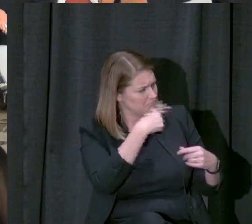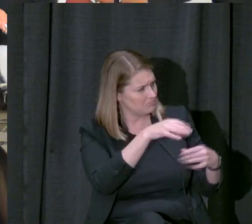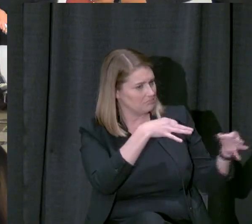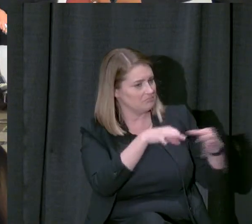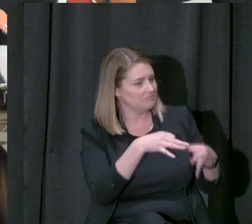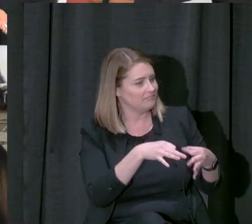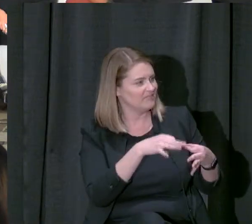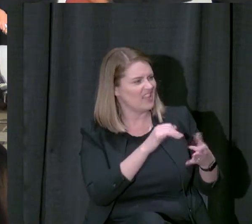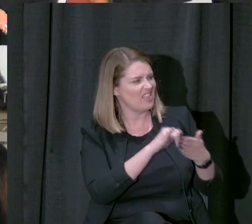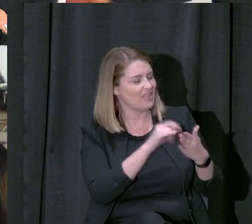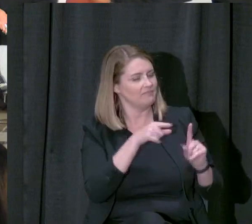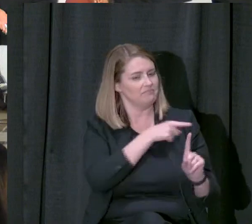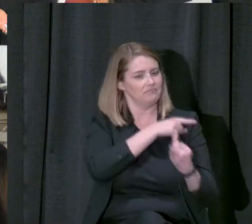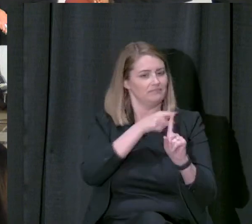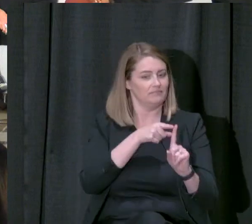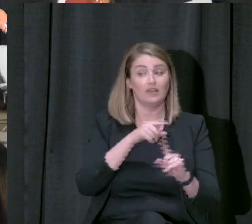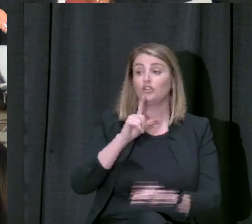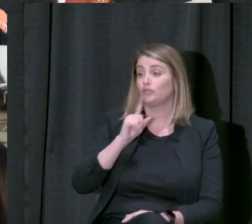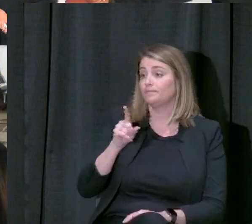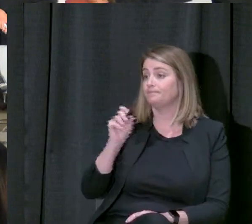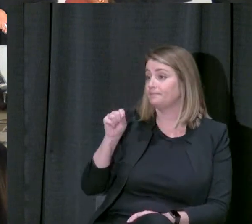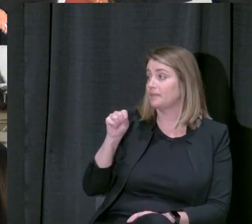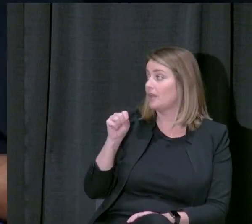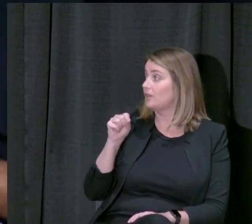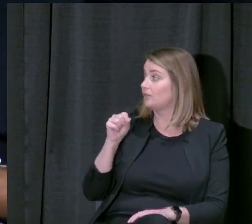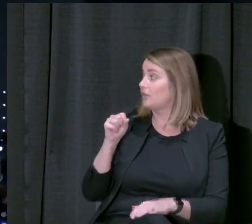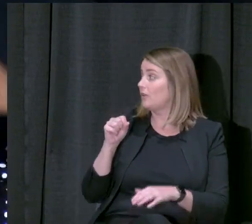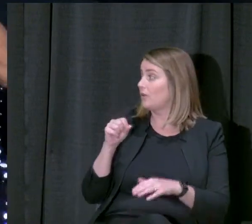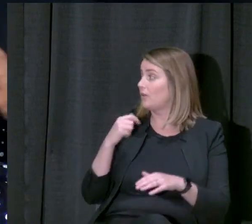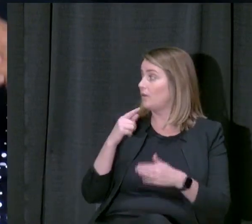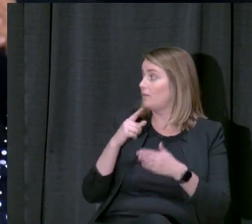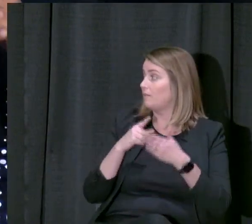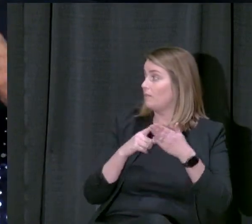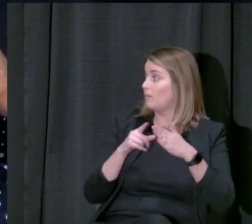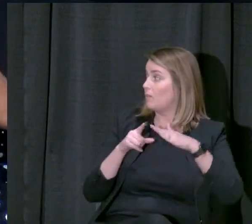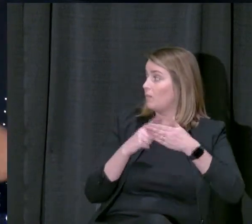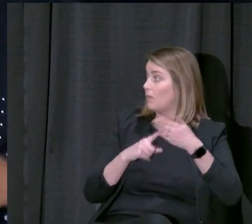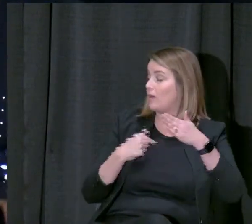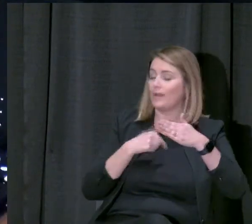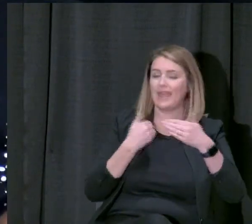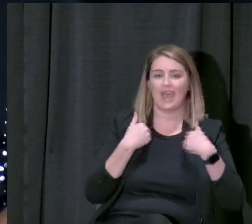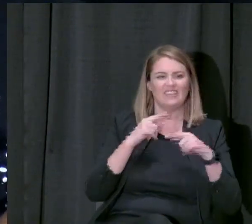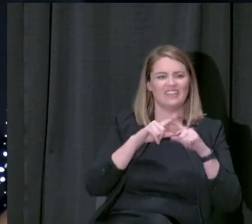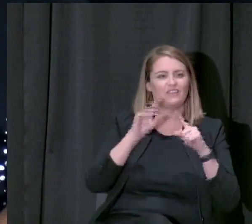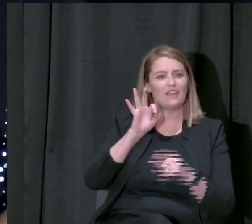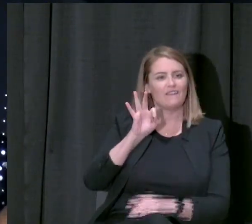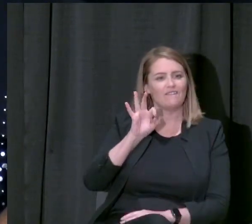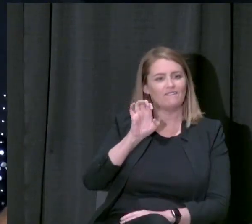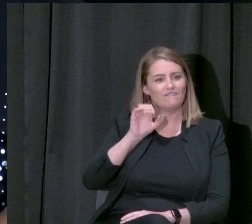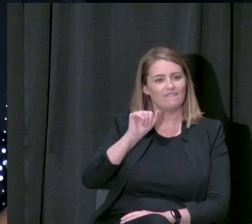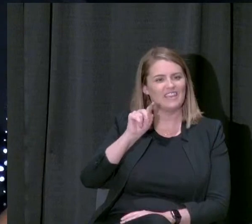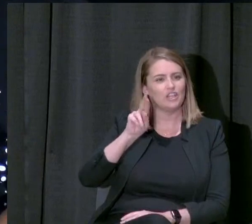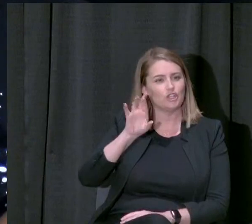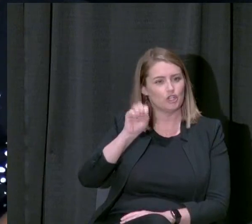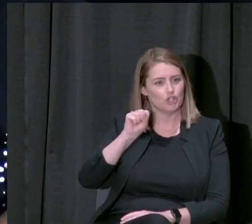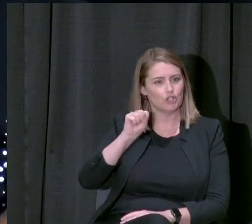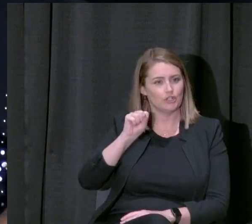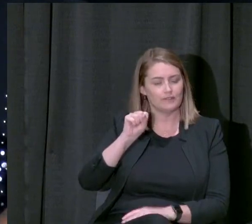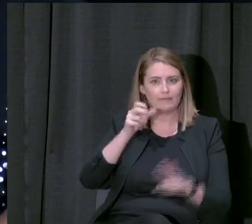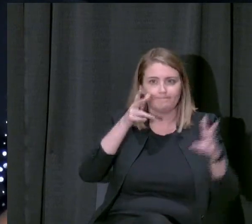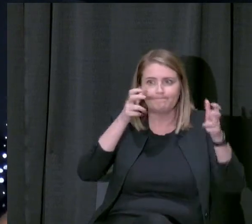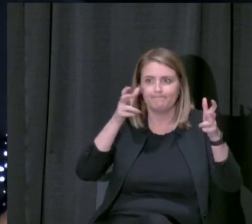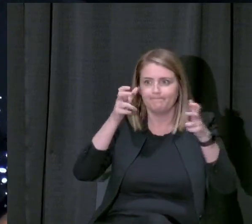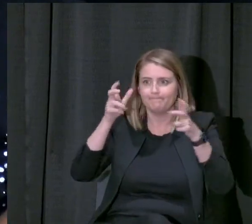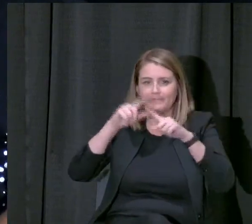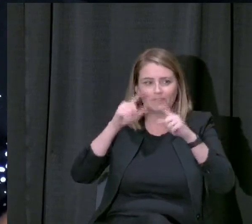that is, and I'll come back to. Sure. So basically, what we've built in these glasses are different features that extract different information from an environment,